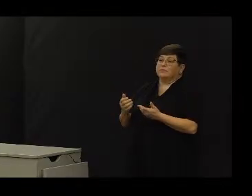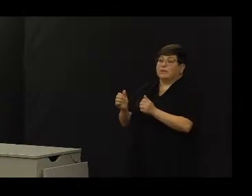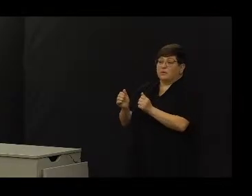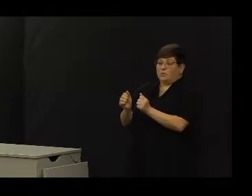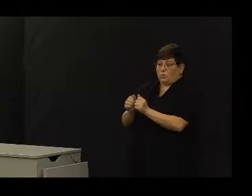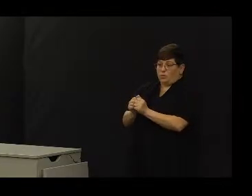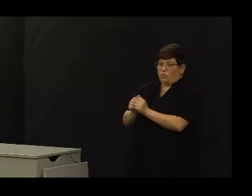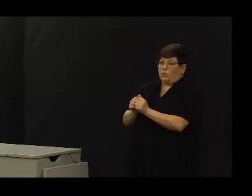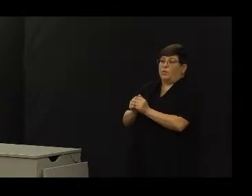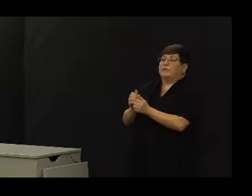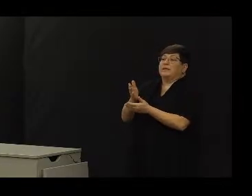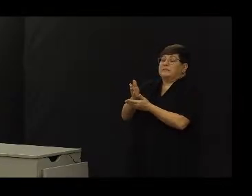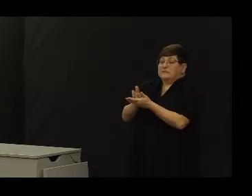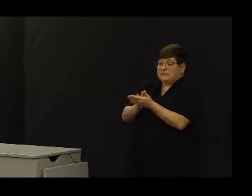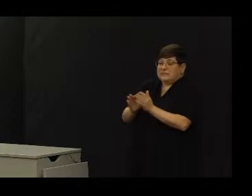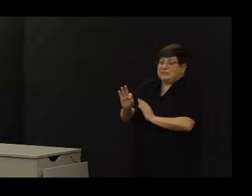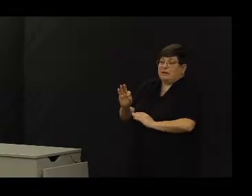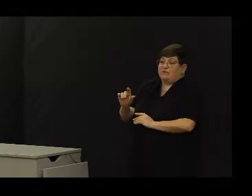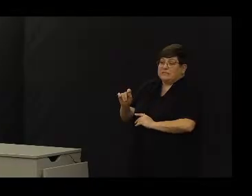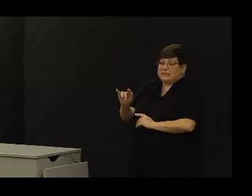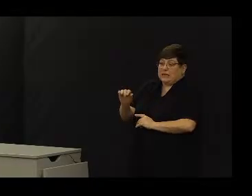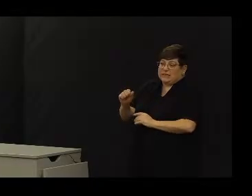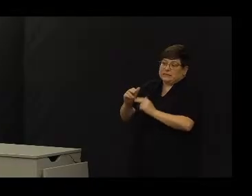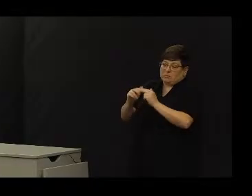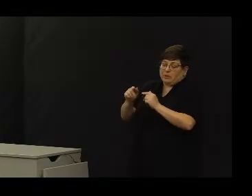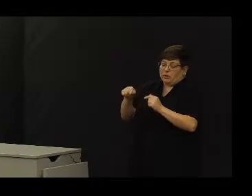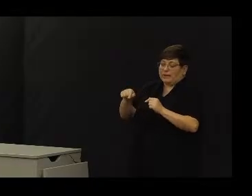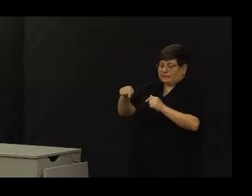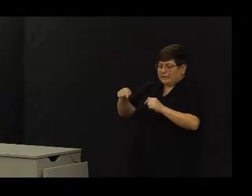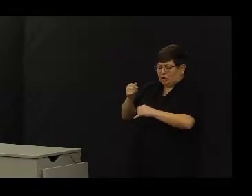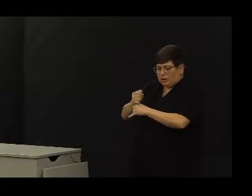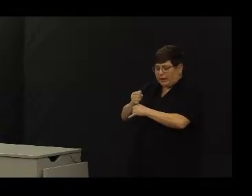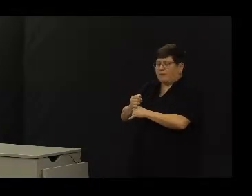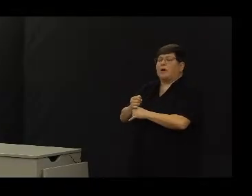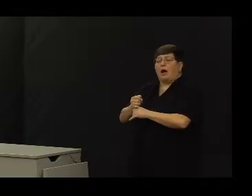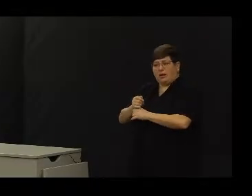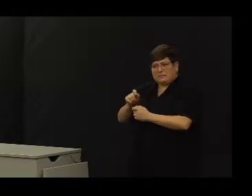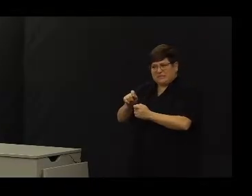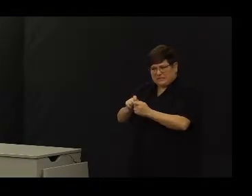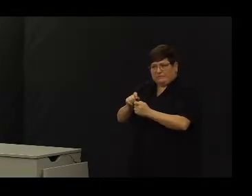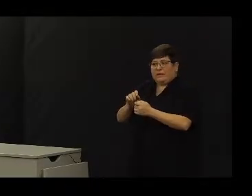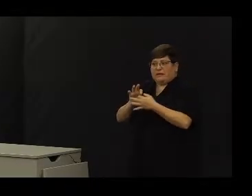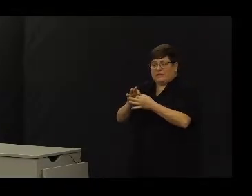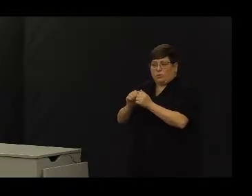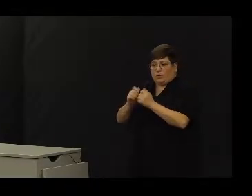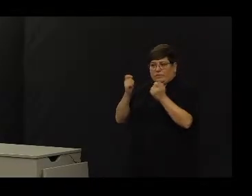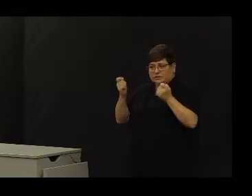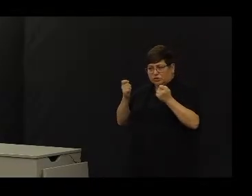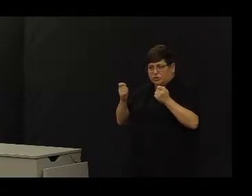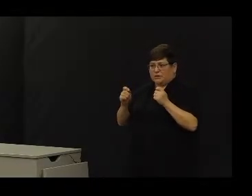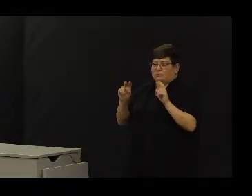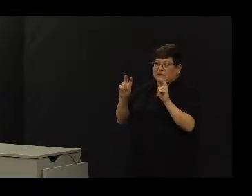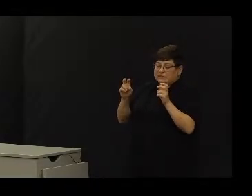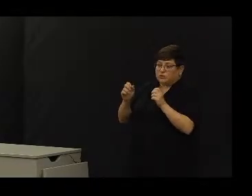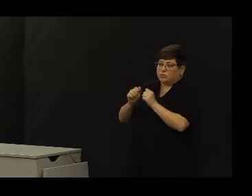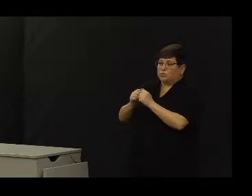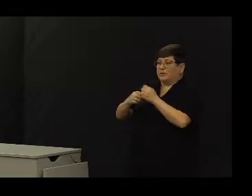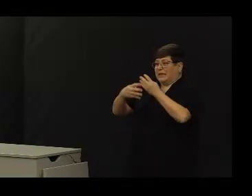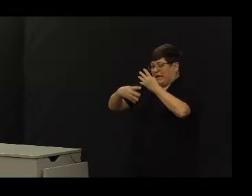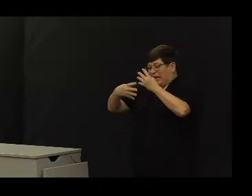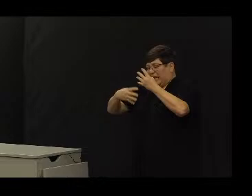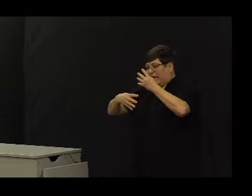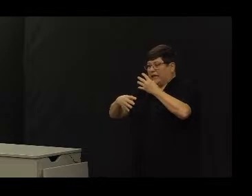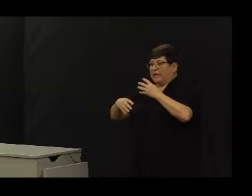within certain facilities on campus, specifically the gym. There have been issues with leaking in